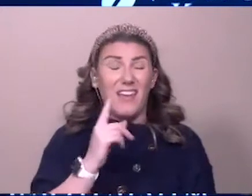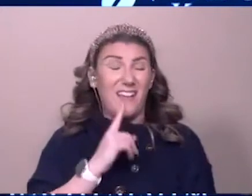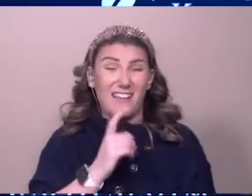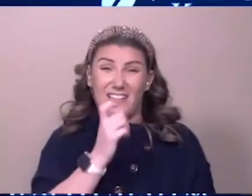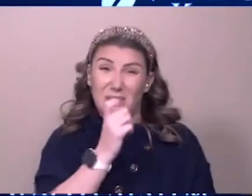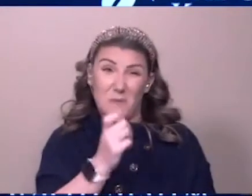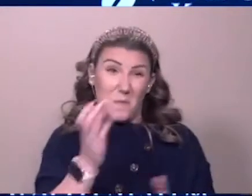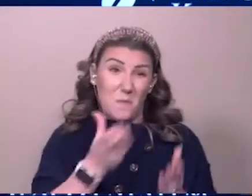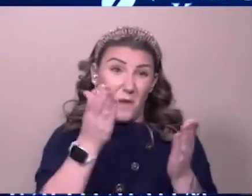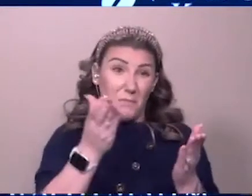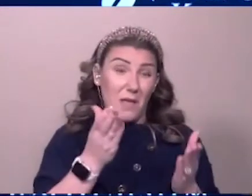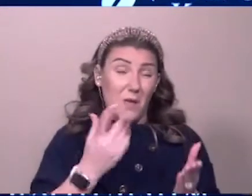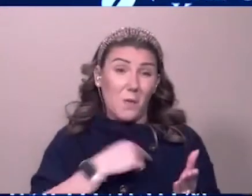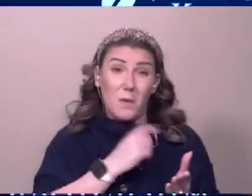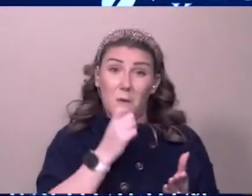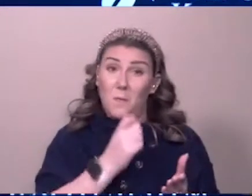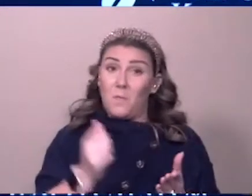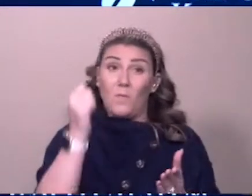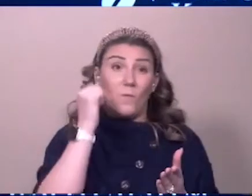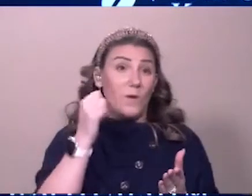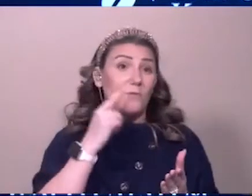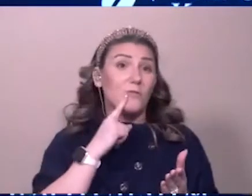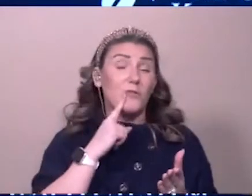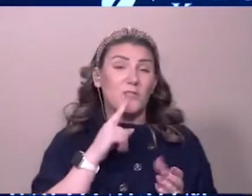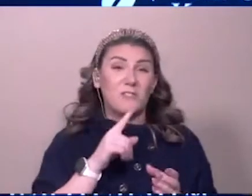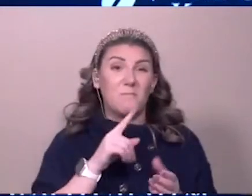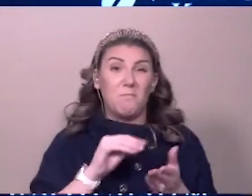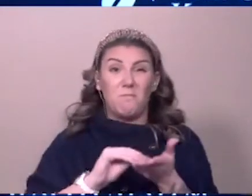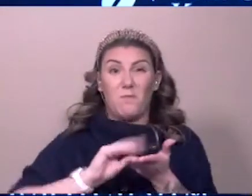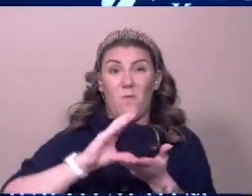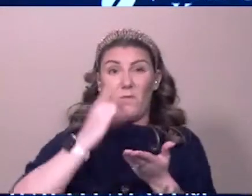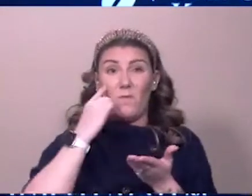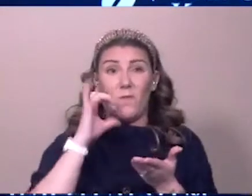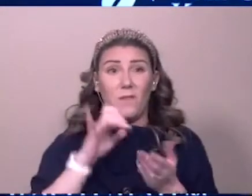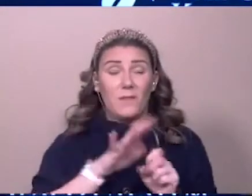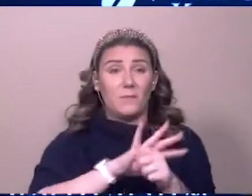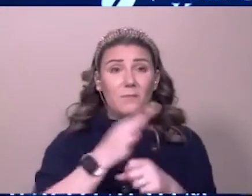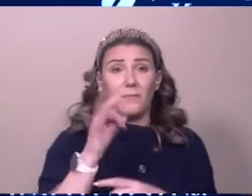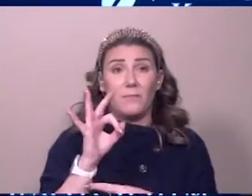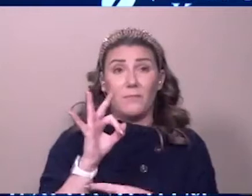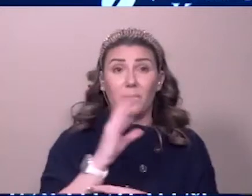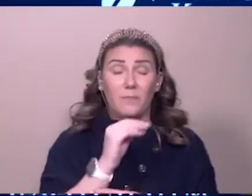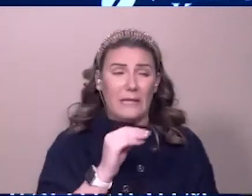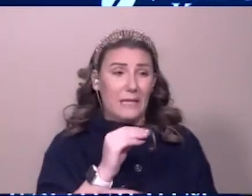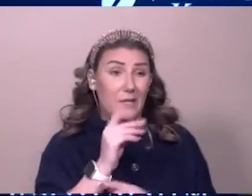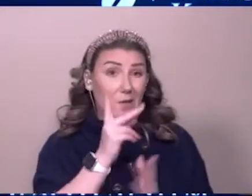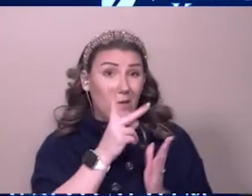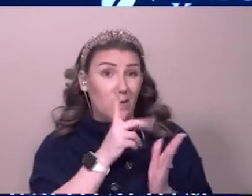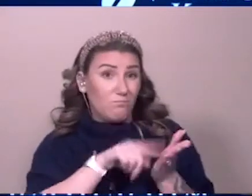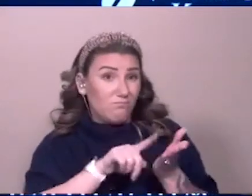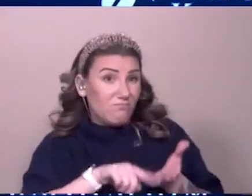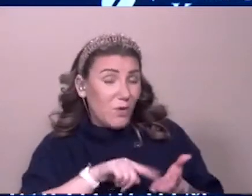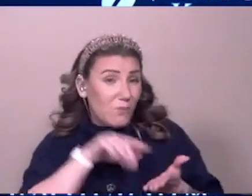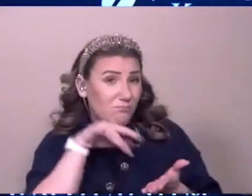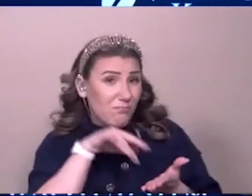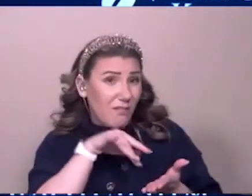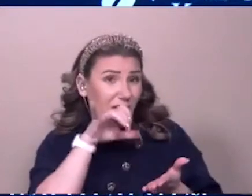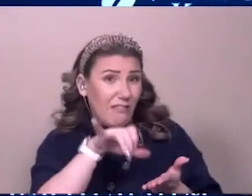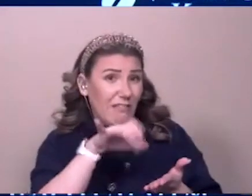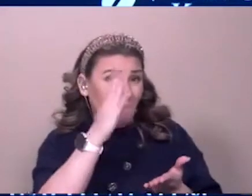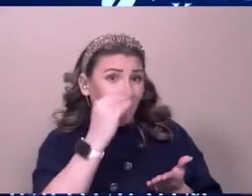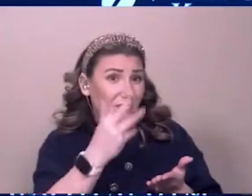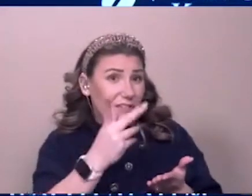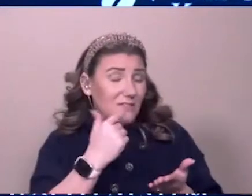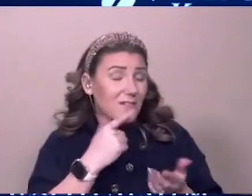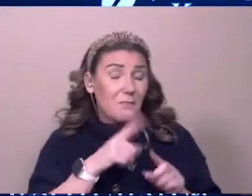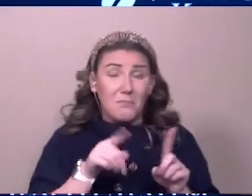doesn't fill it for COVID-19. But that's because we've looked at the data and don't think that it's really a true indication. But you can still get